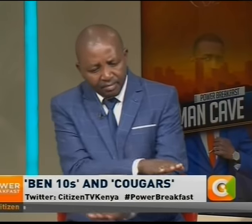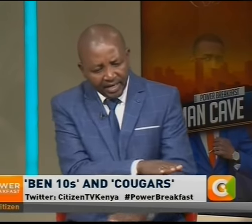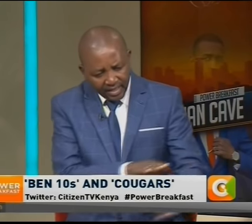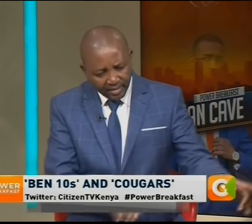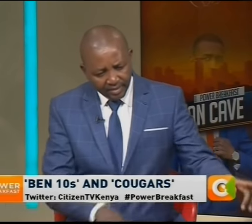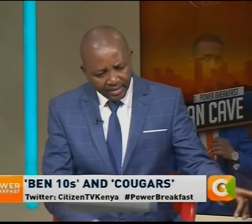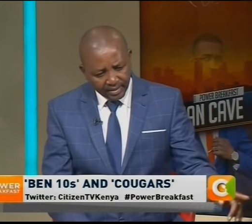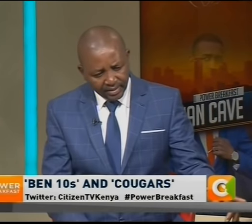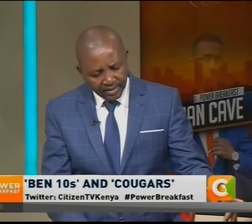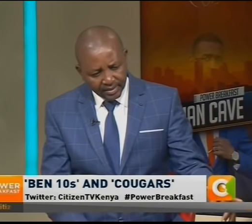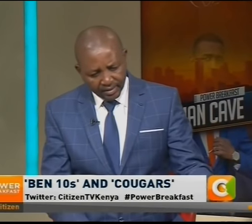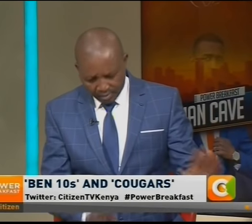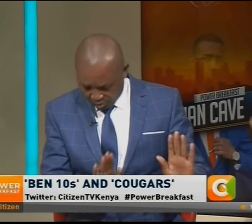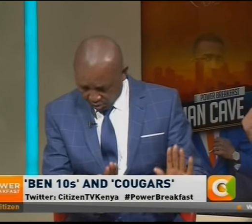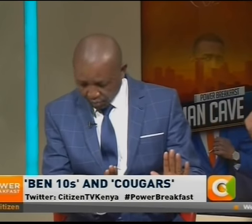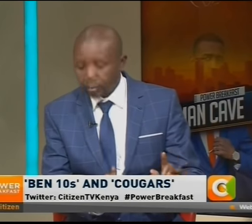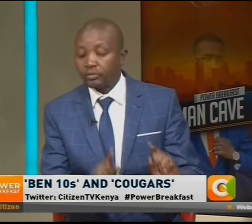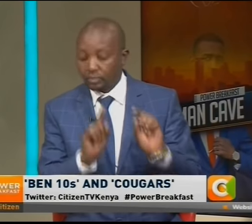same by another lady?